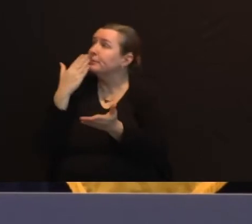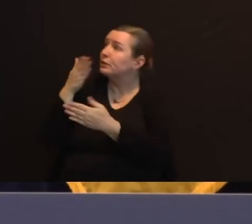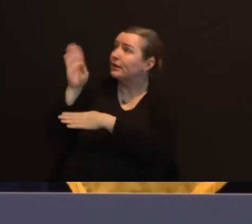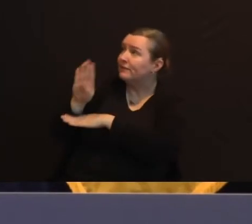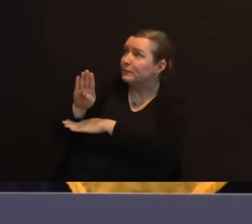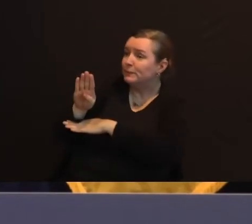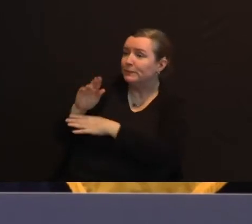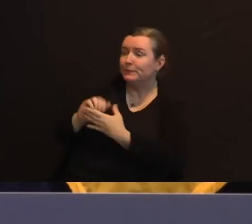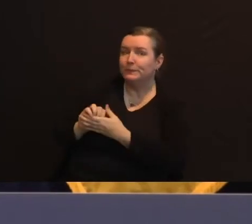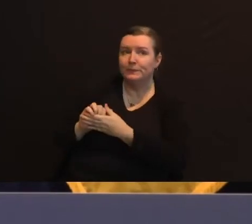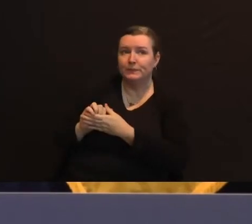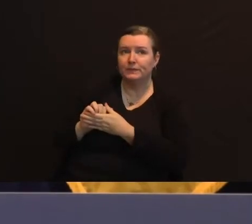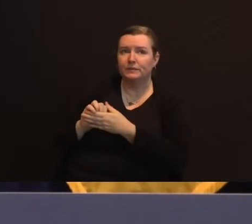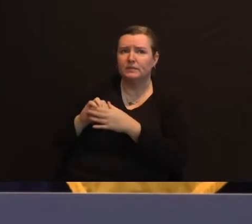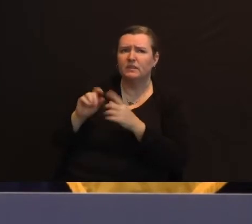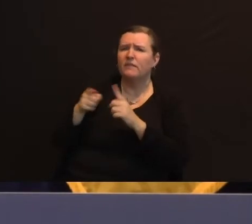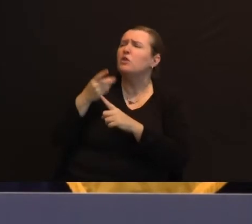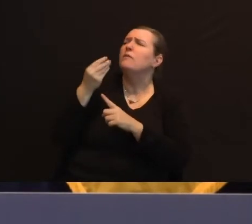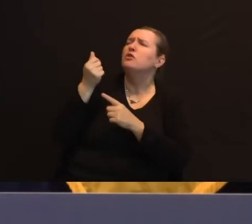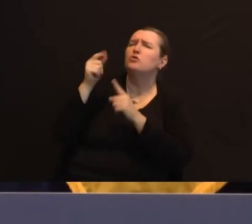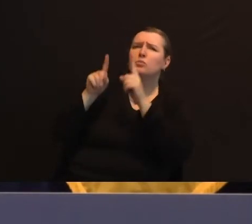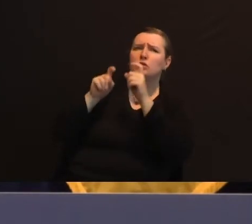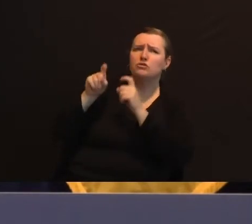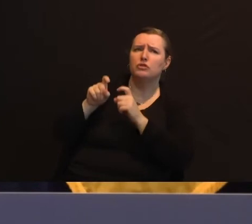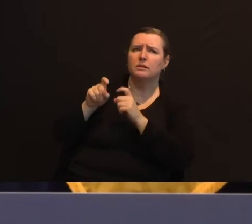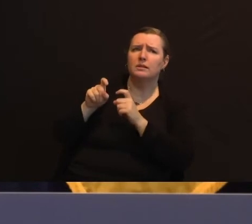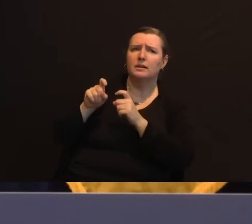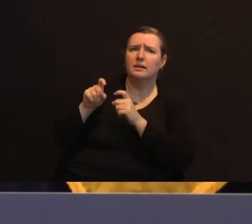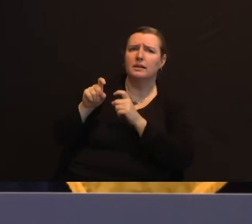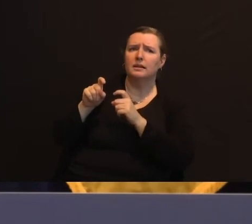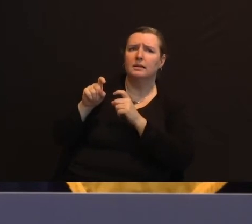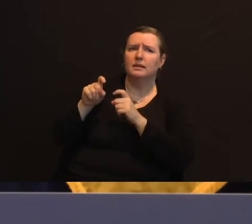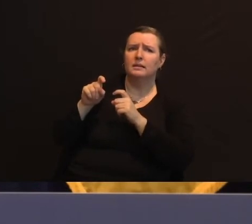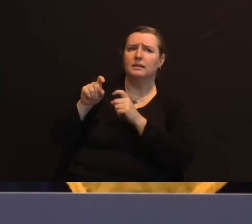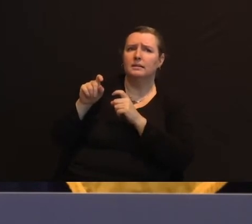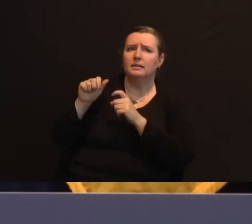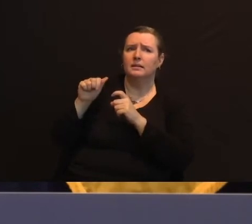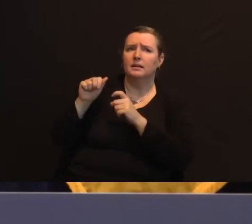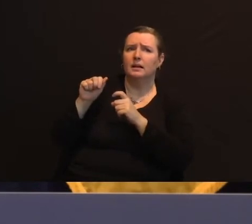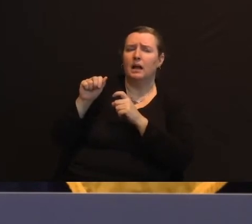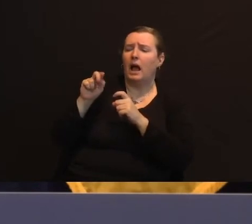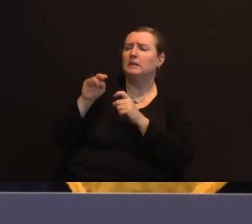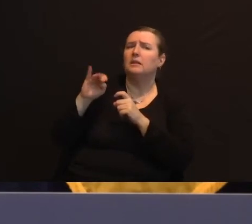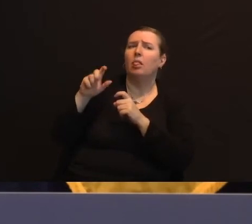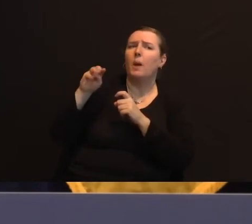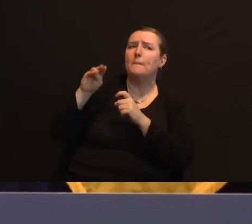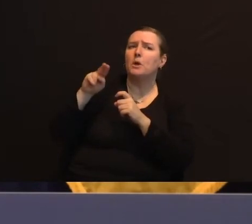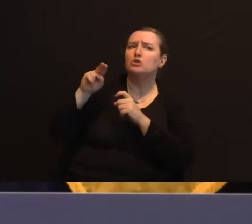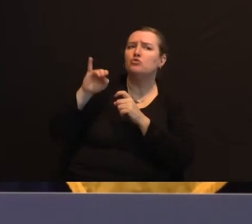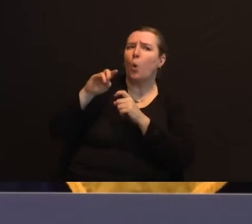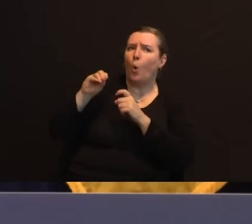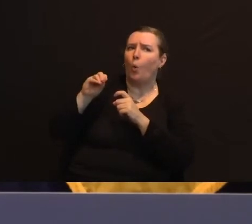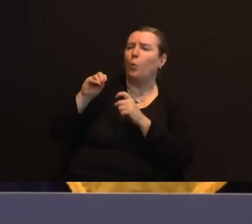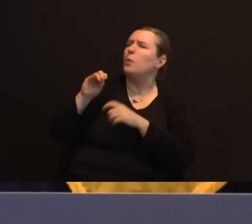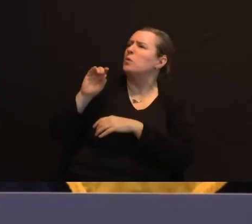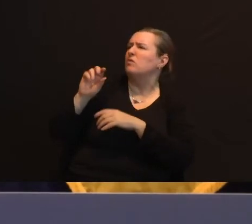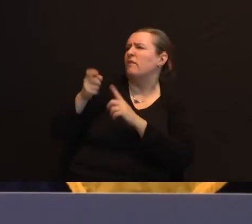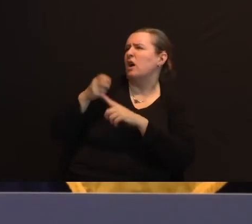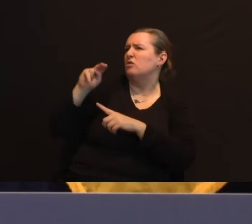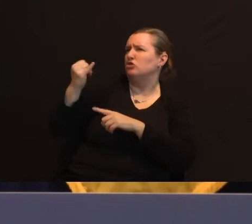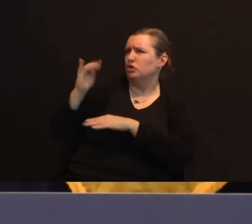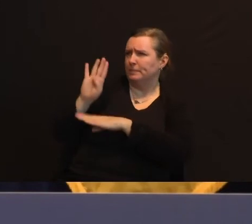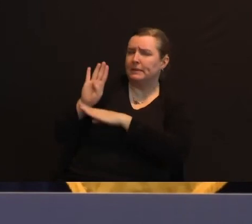first couple of questions are from Daniel Munoz from NJ Biz. Lawmakers yesterday said they are opposed to